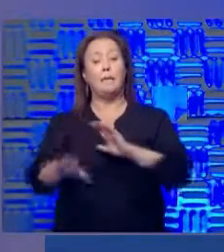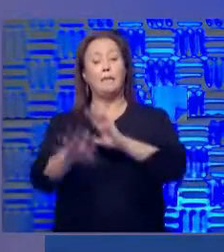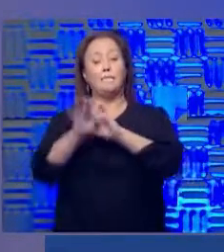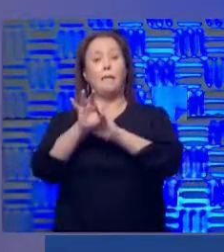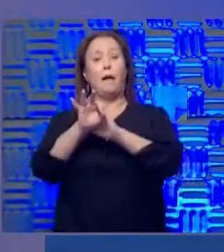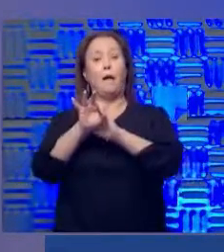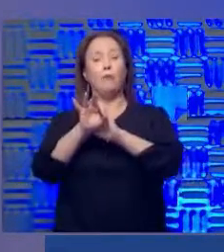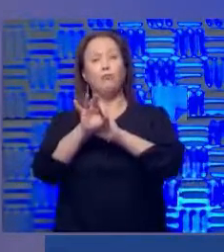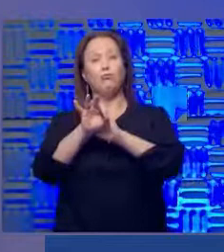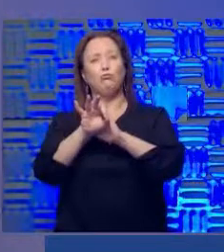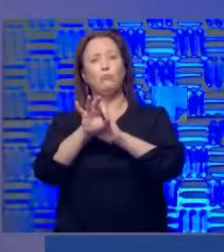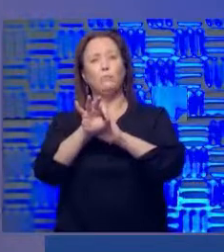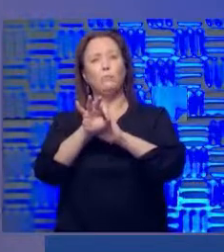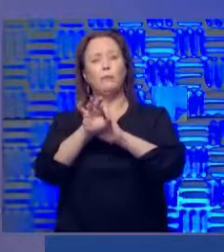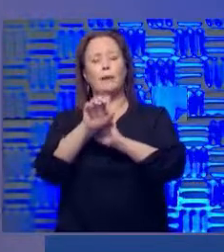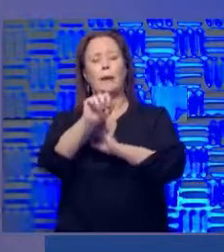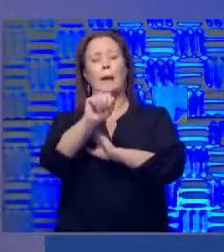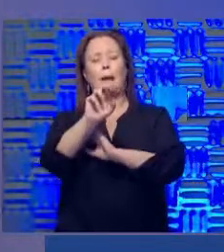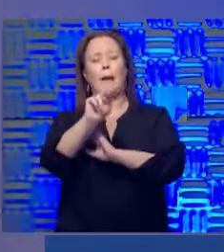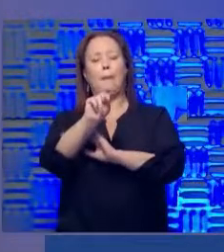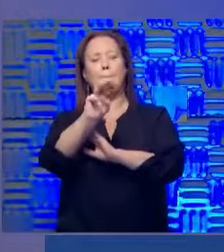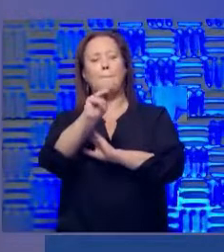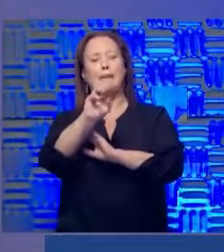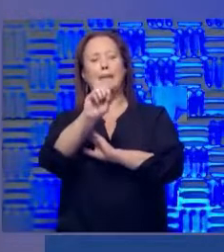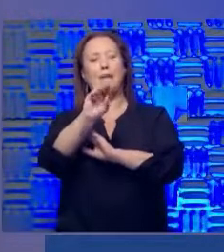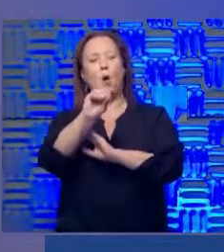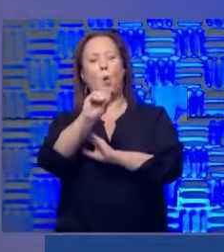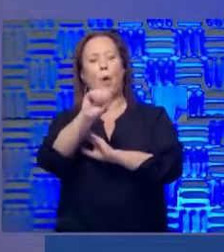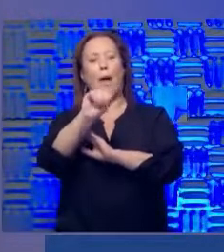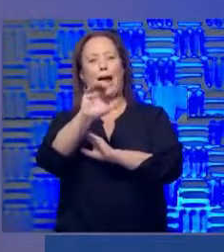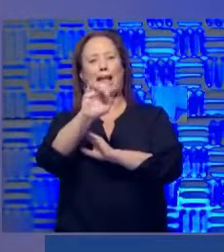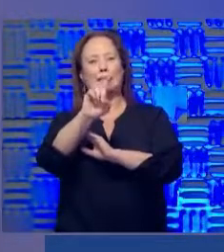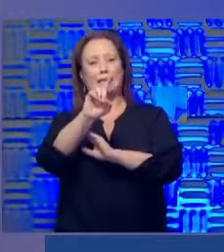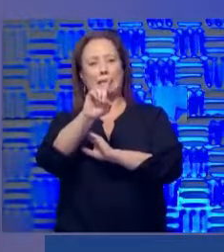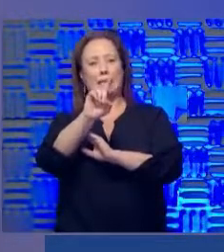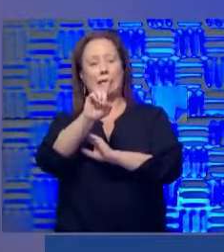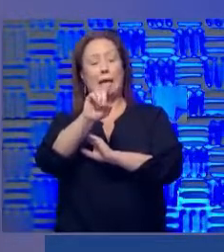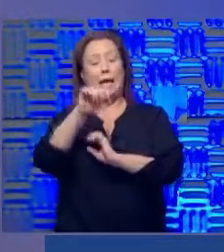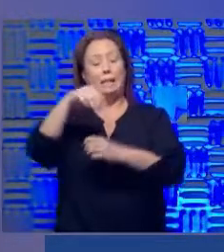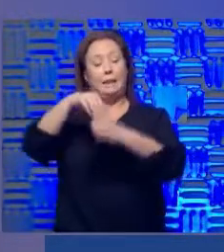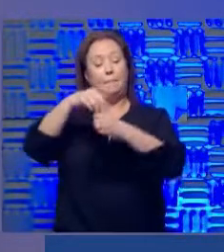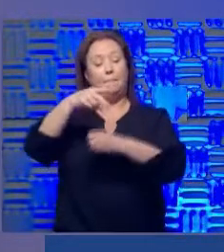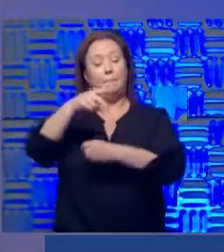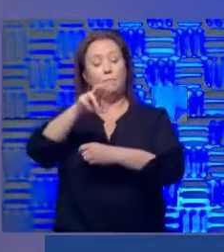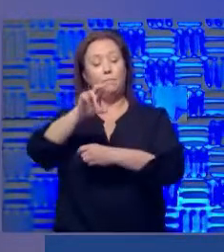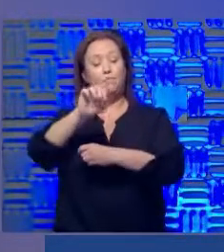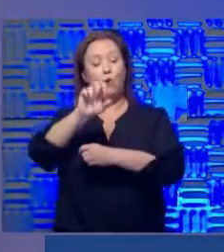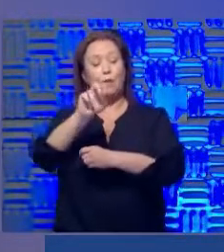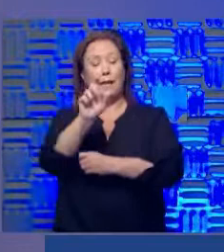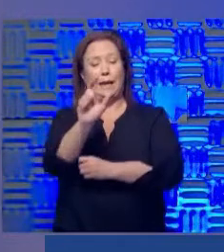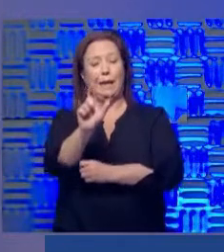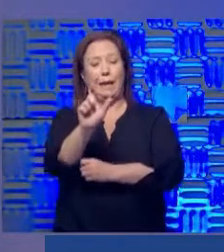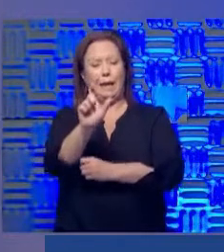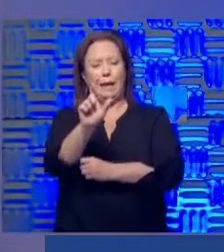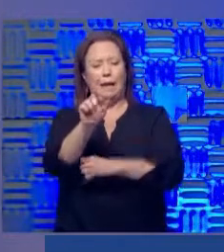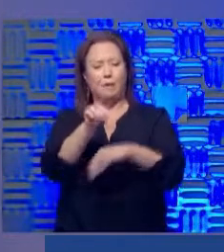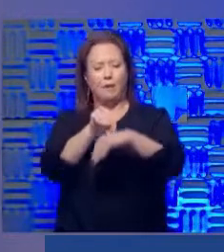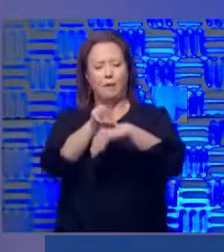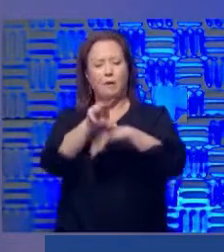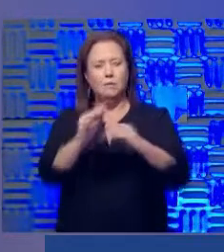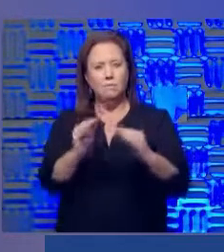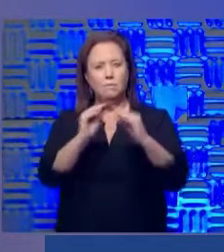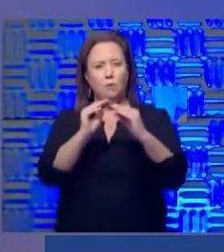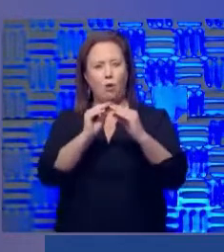there was a amino acid change in the spike protein that maybe cause it to be a little bit